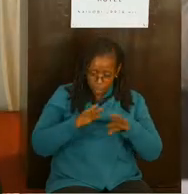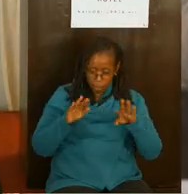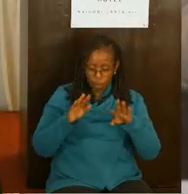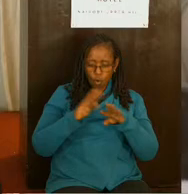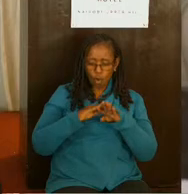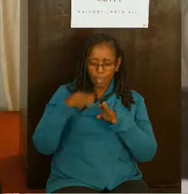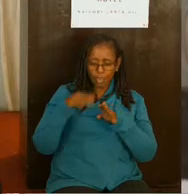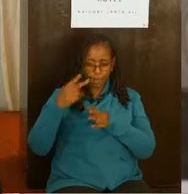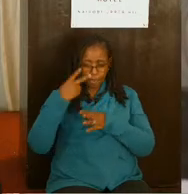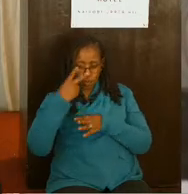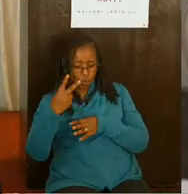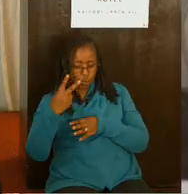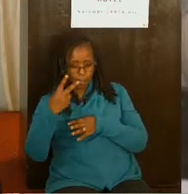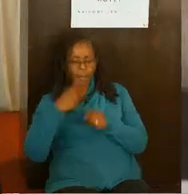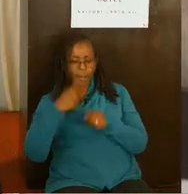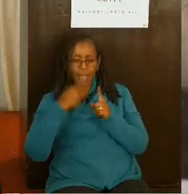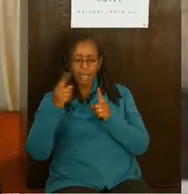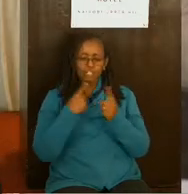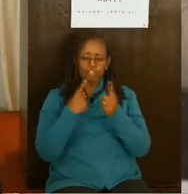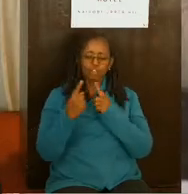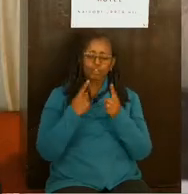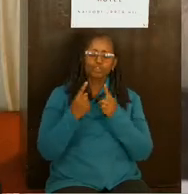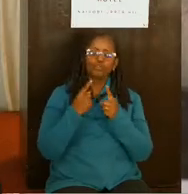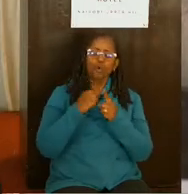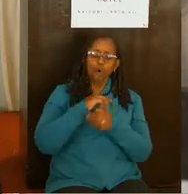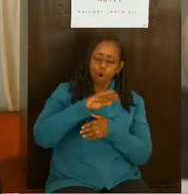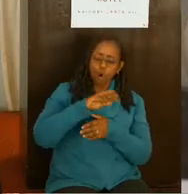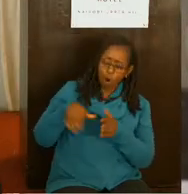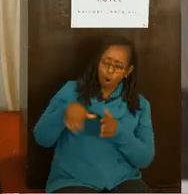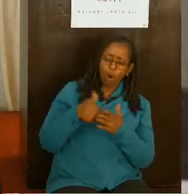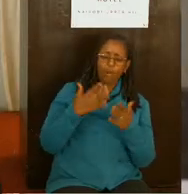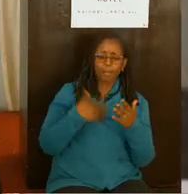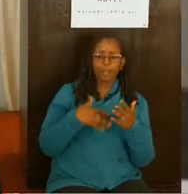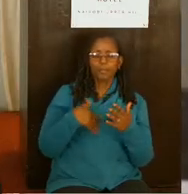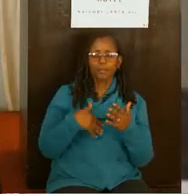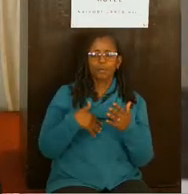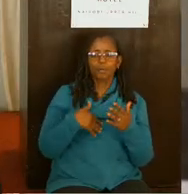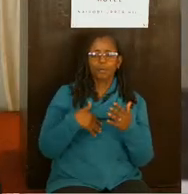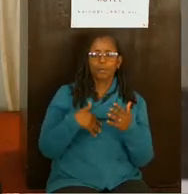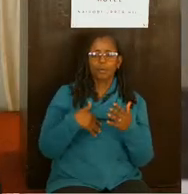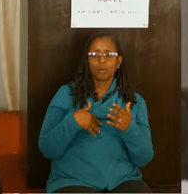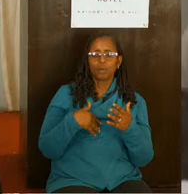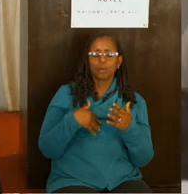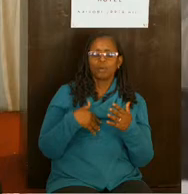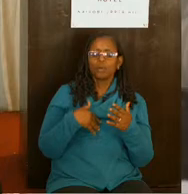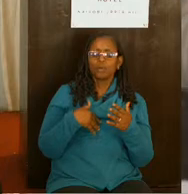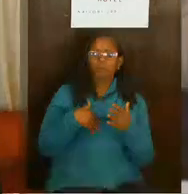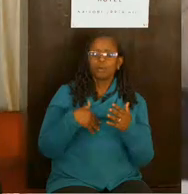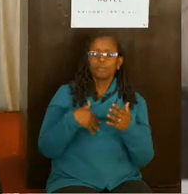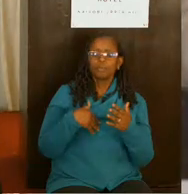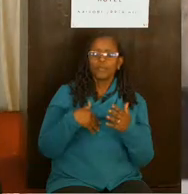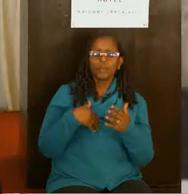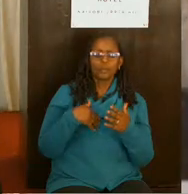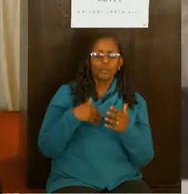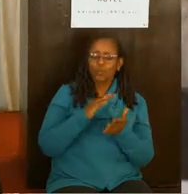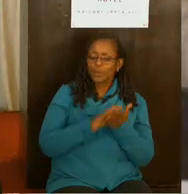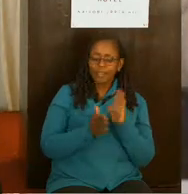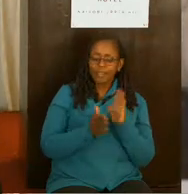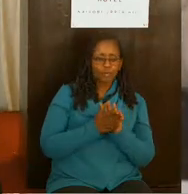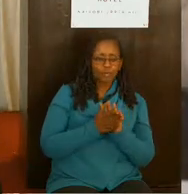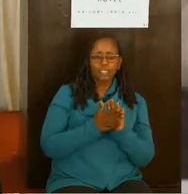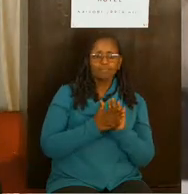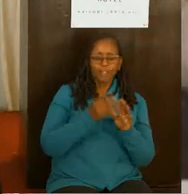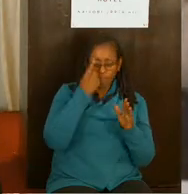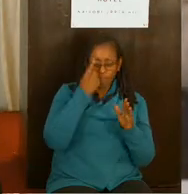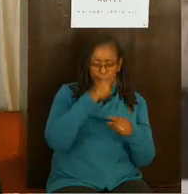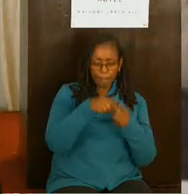view but he talked to all of us irrespective of the communities the faiths and